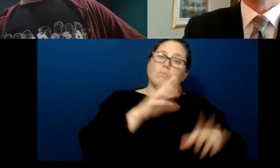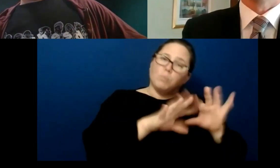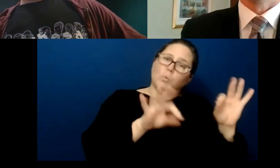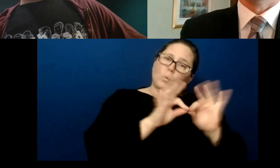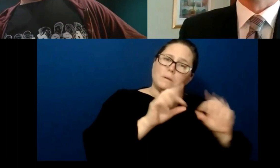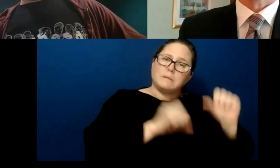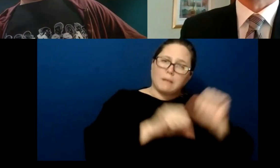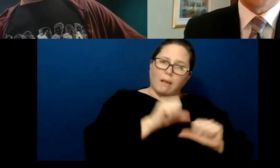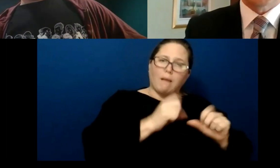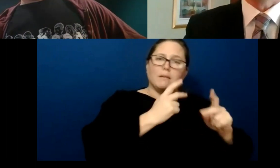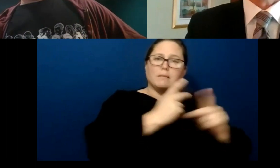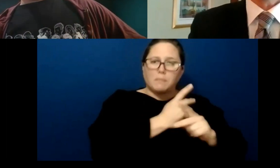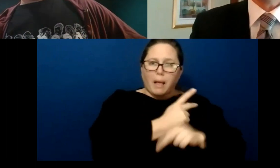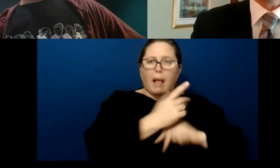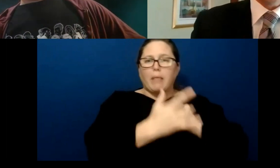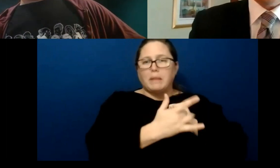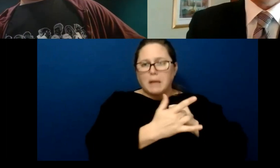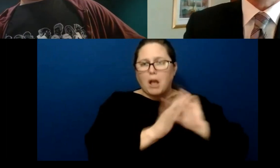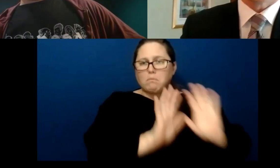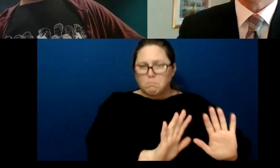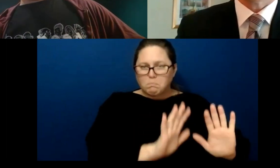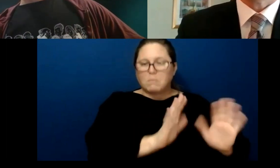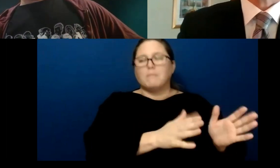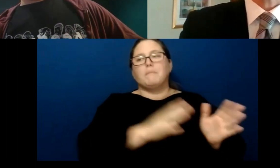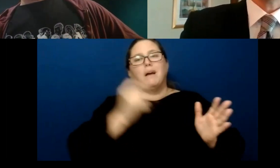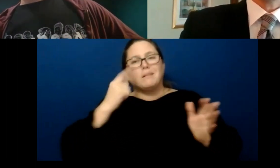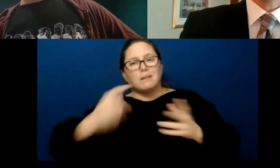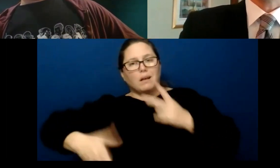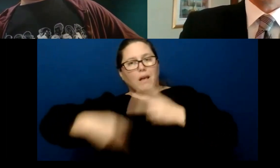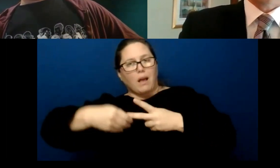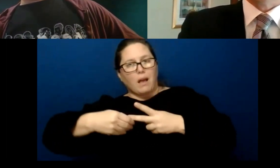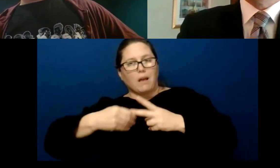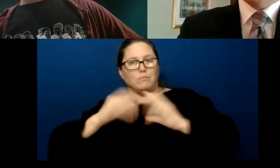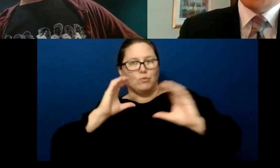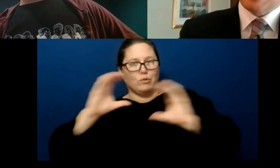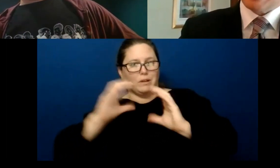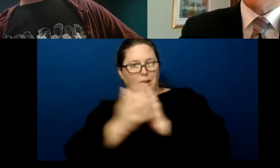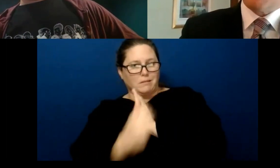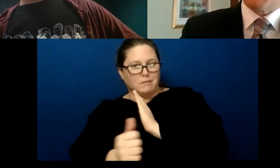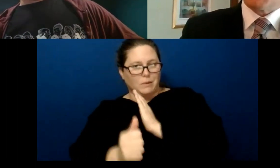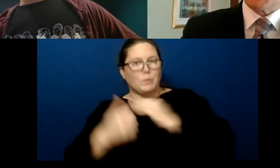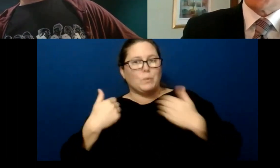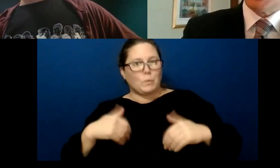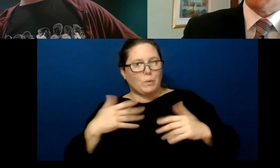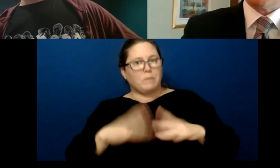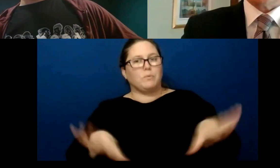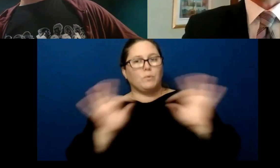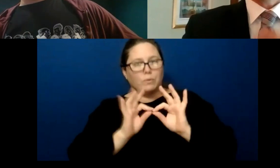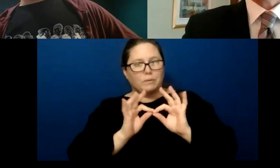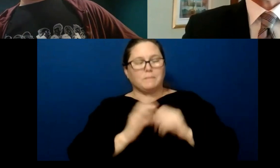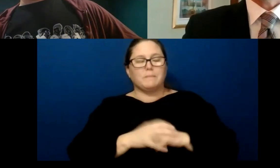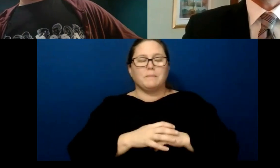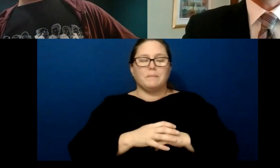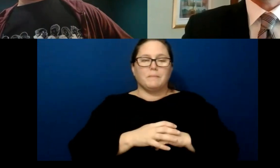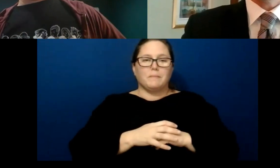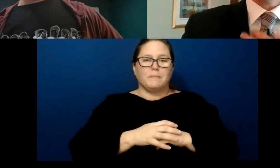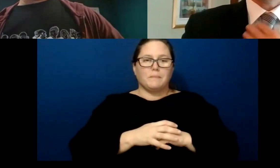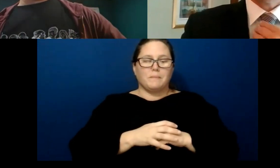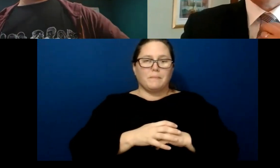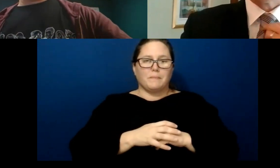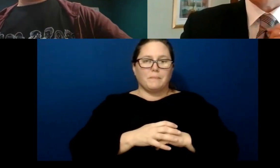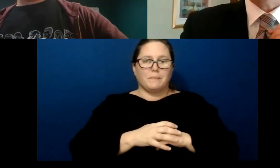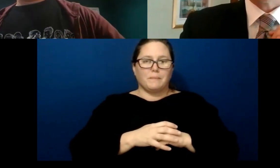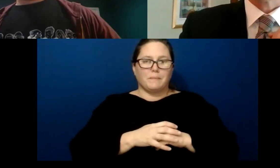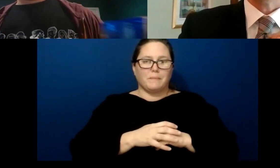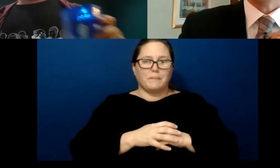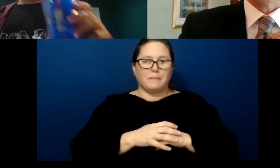the interpersonal skills as well. And so before we jump into that conversation, as we always do,